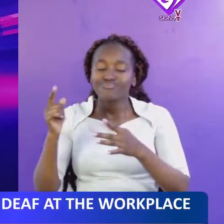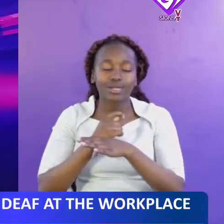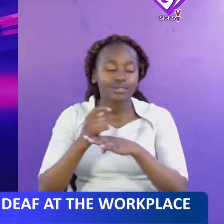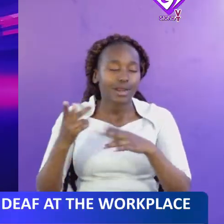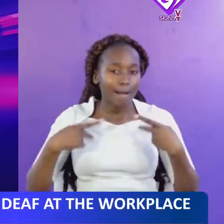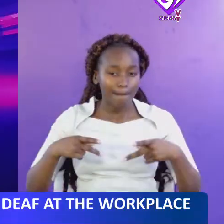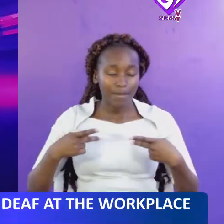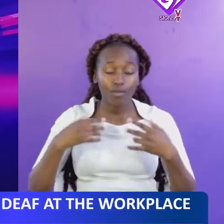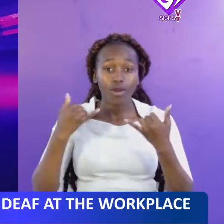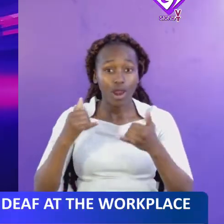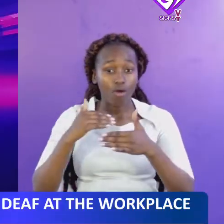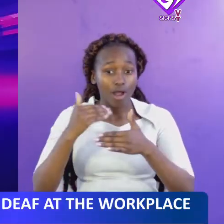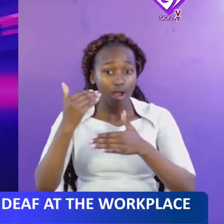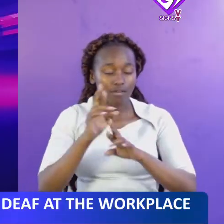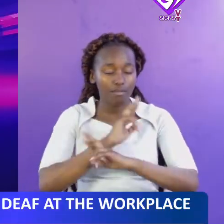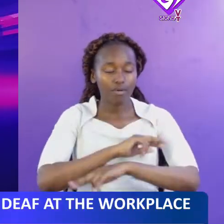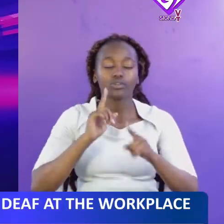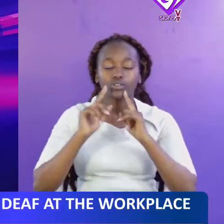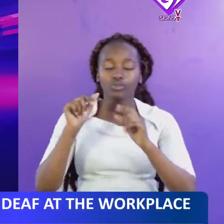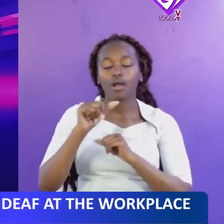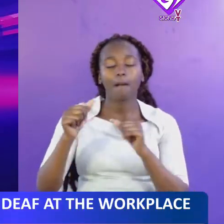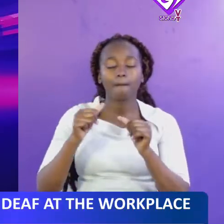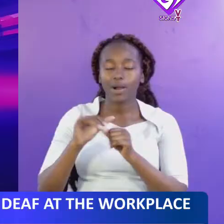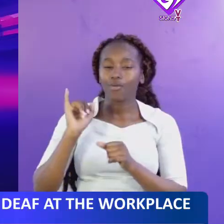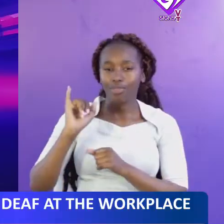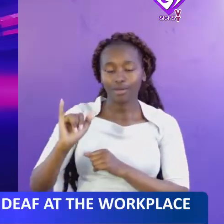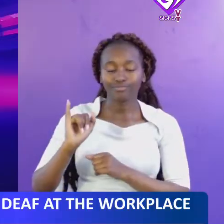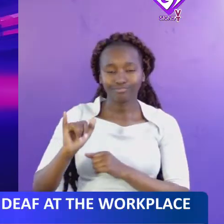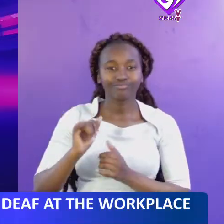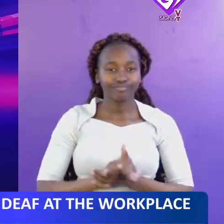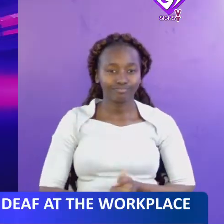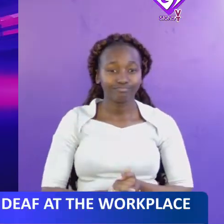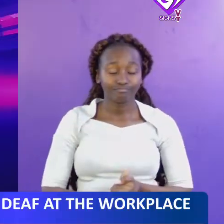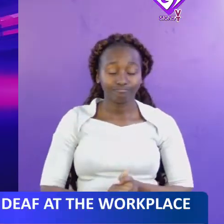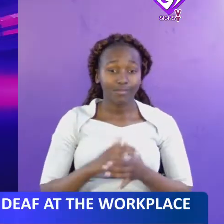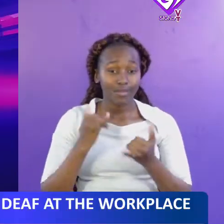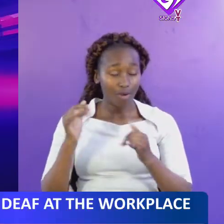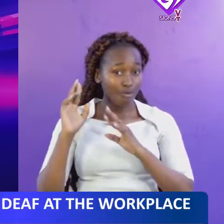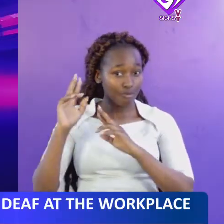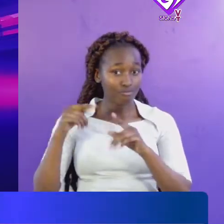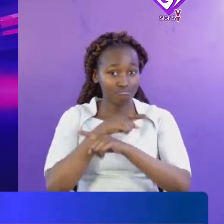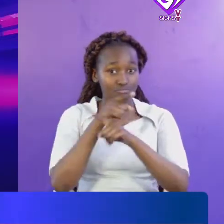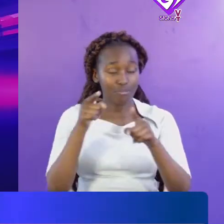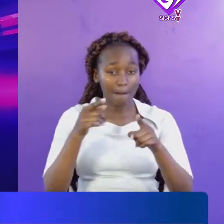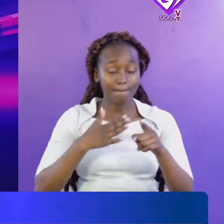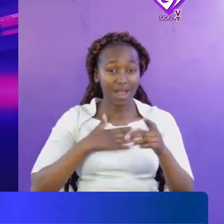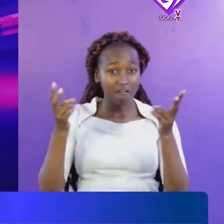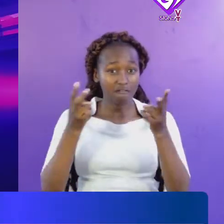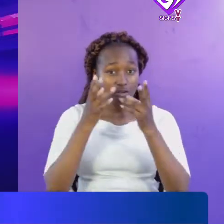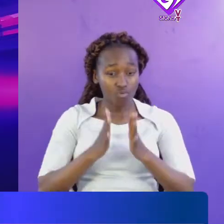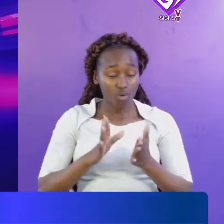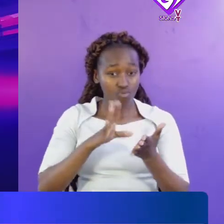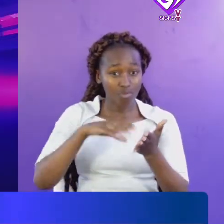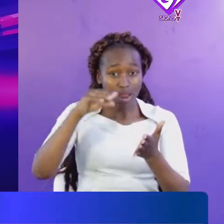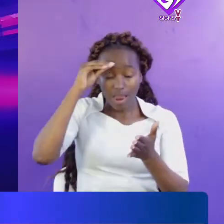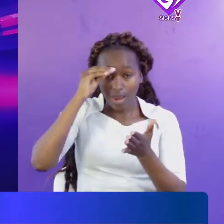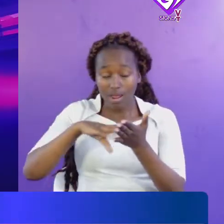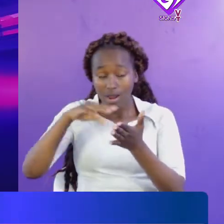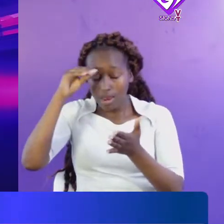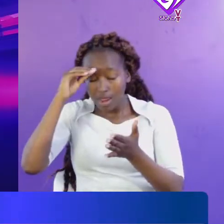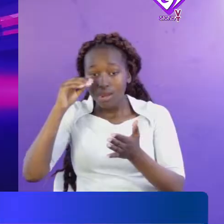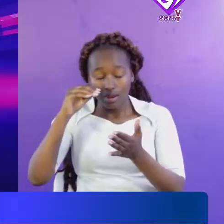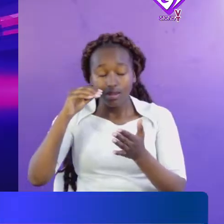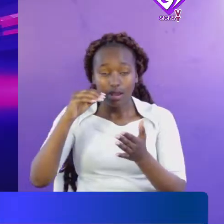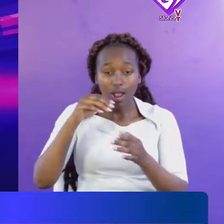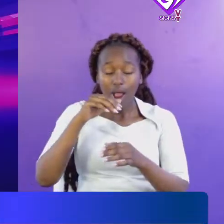us to talk about when we come back from the break. Dear viewer, I hope you've been able to learn a thing or two about what Vital Signs